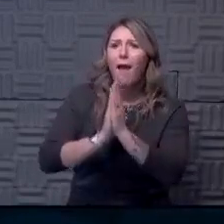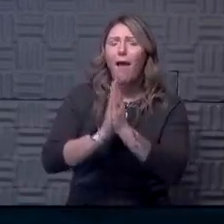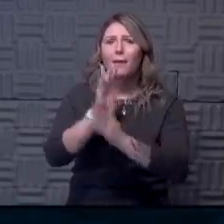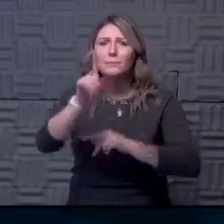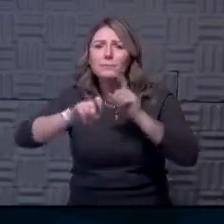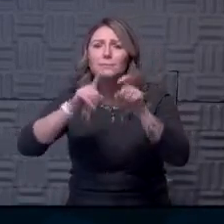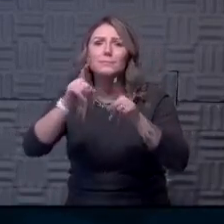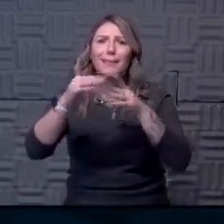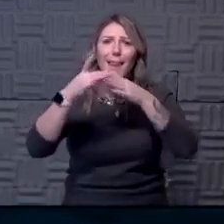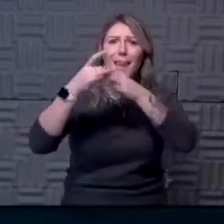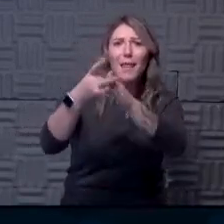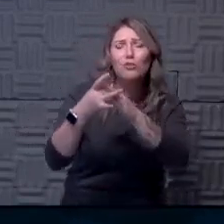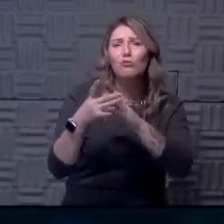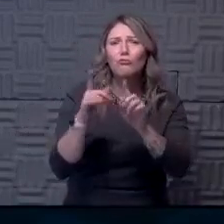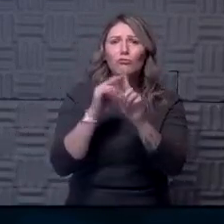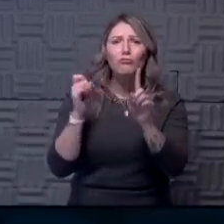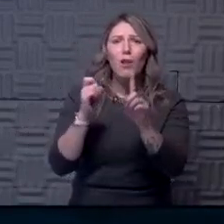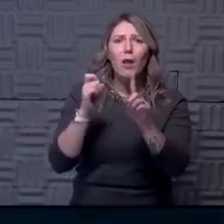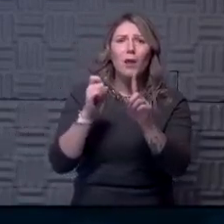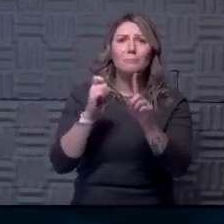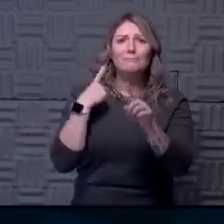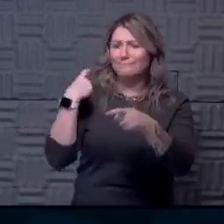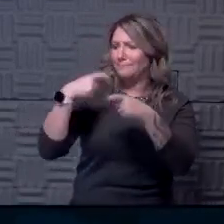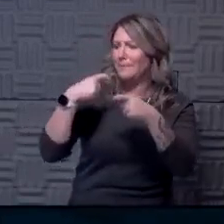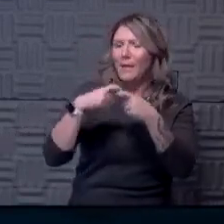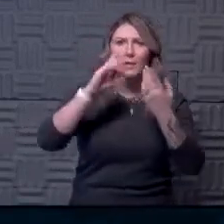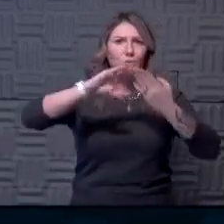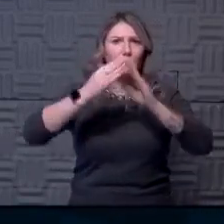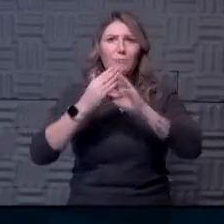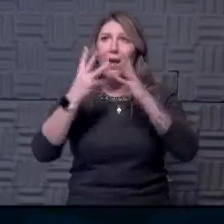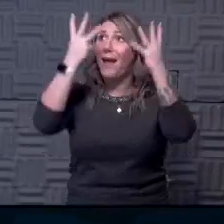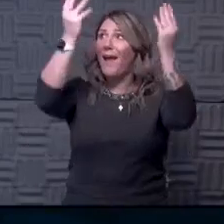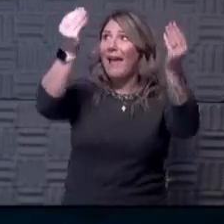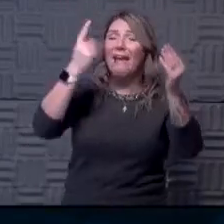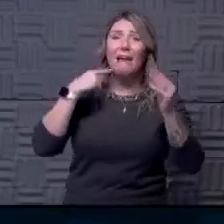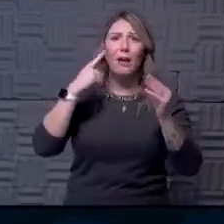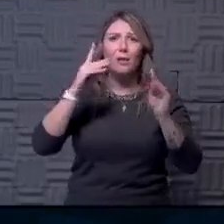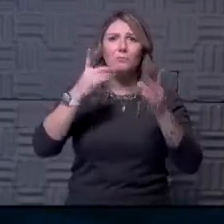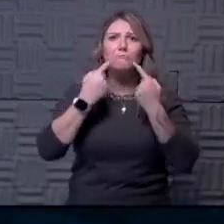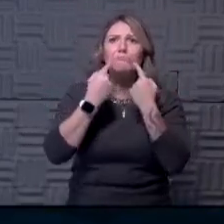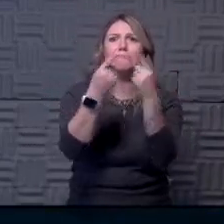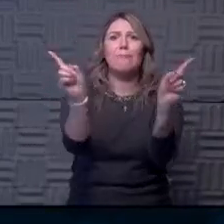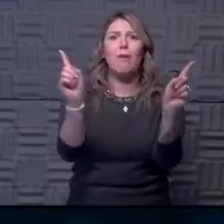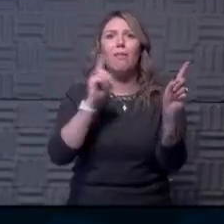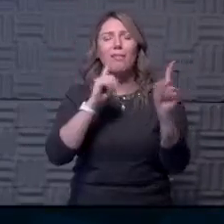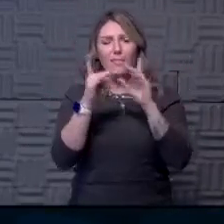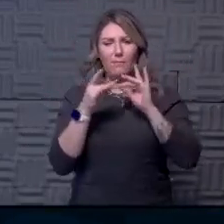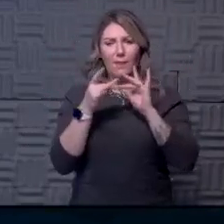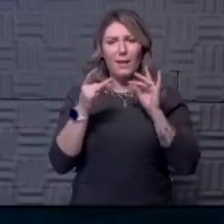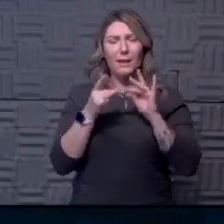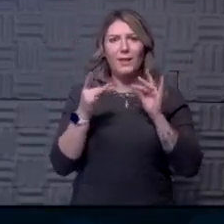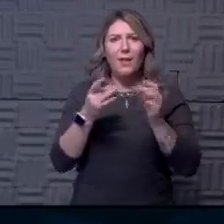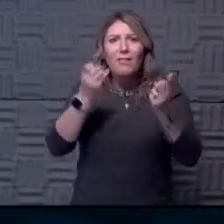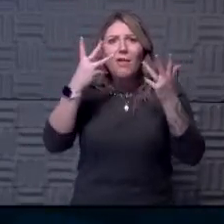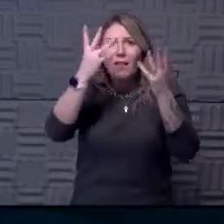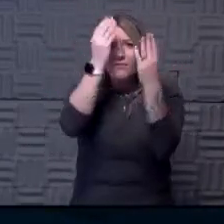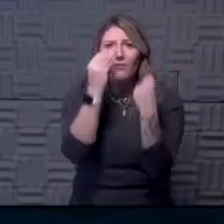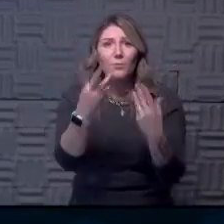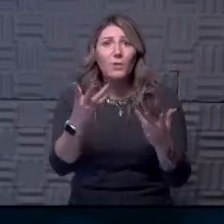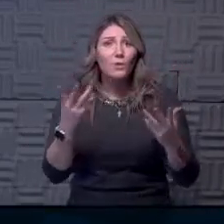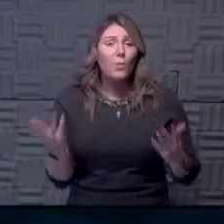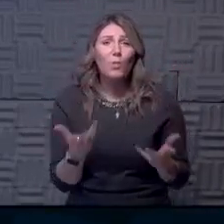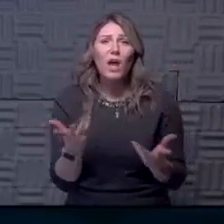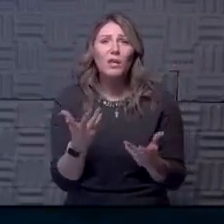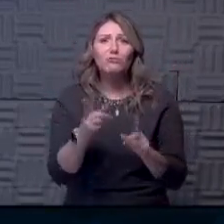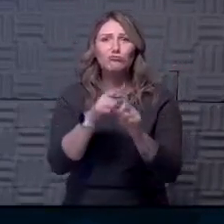from the Hispanic community. We want people that we know out there delivering the message, because a lot of them, all of the information they're getting is from